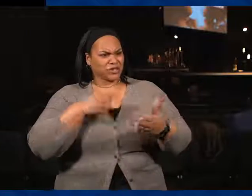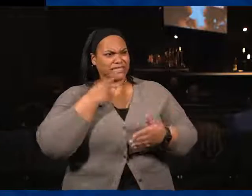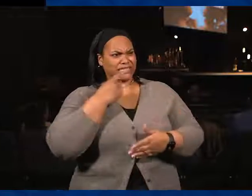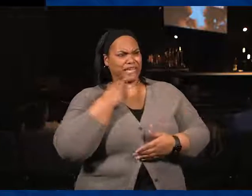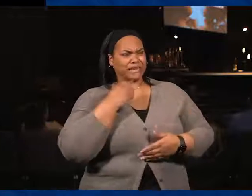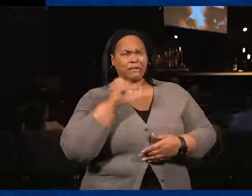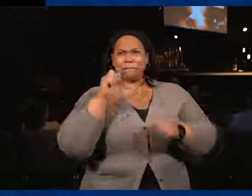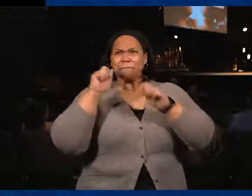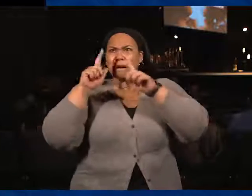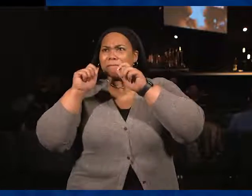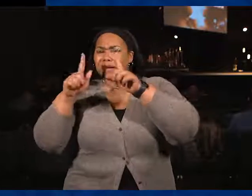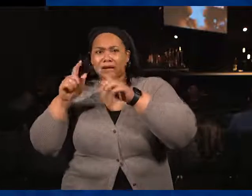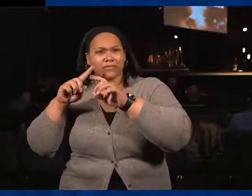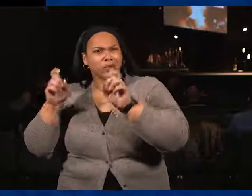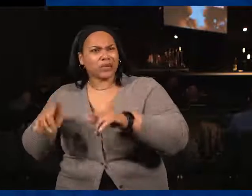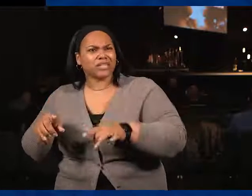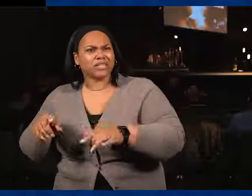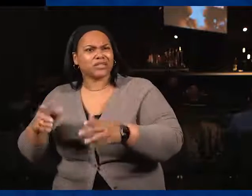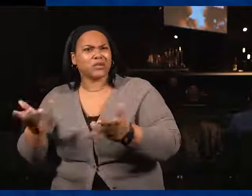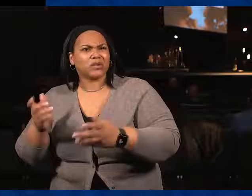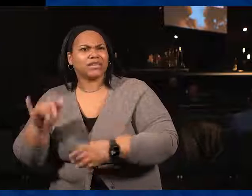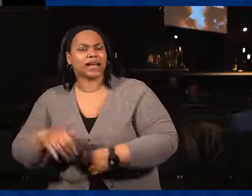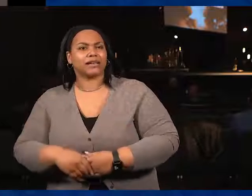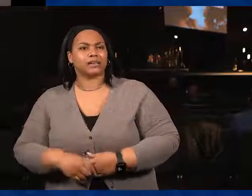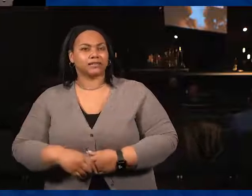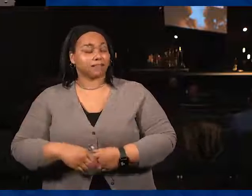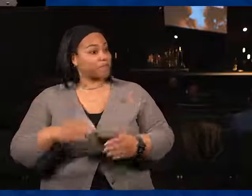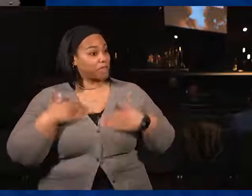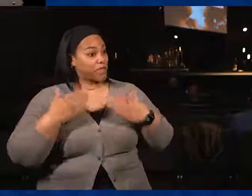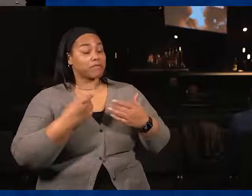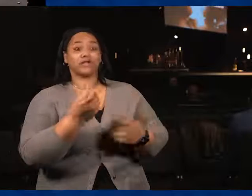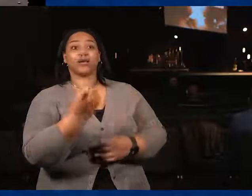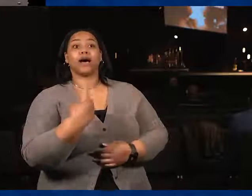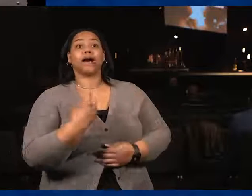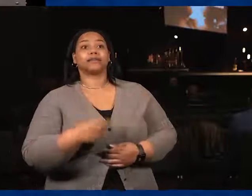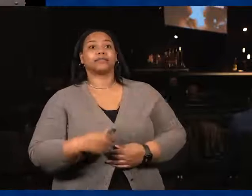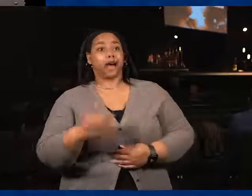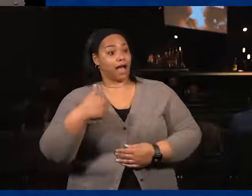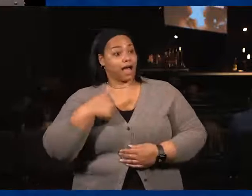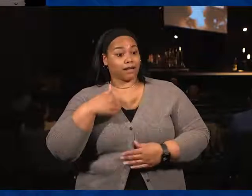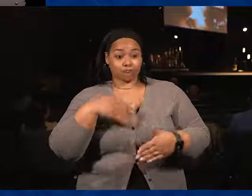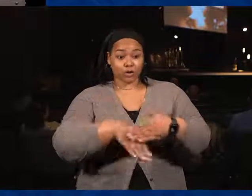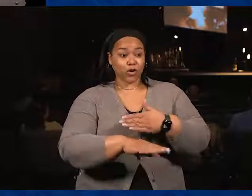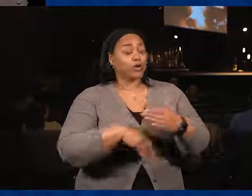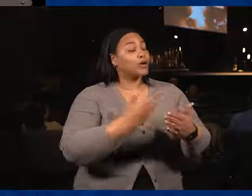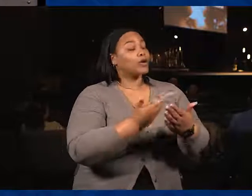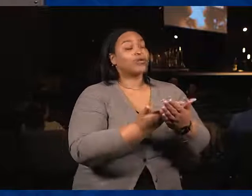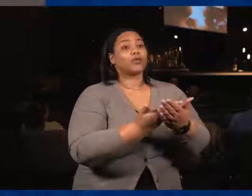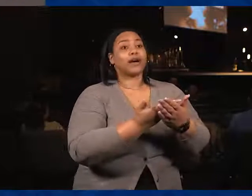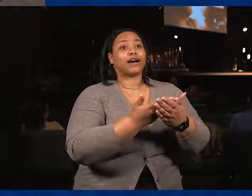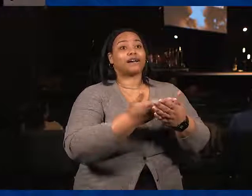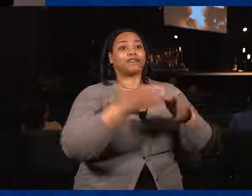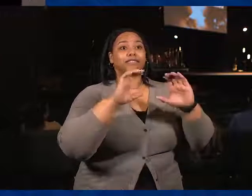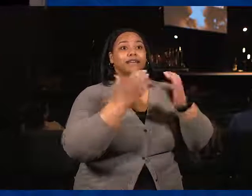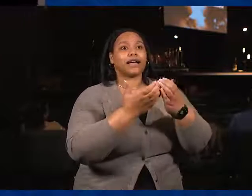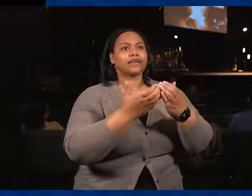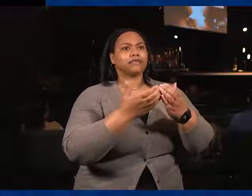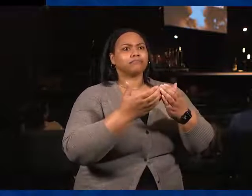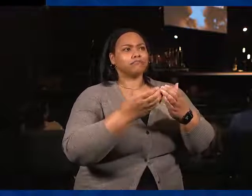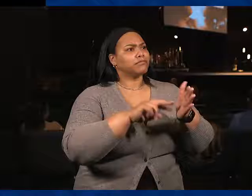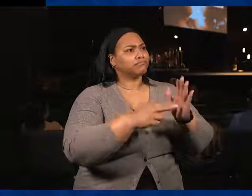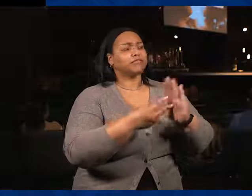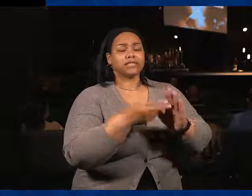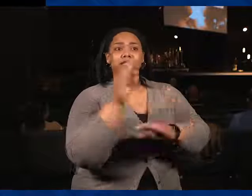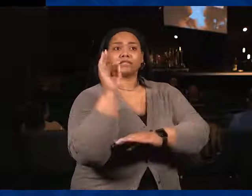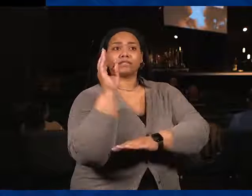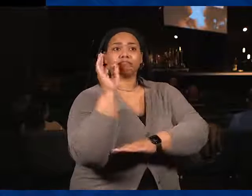pop quiz? He said, I'm glad you asked. He said, I will come to class with the intent to lecture. But as soon as my hand hits the